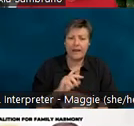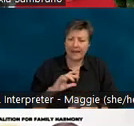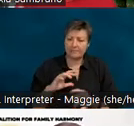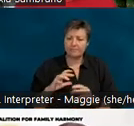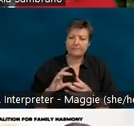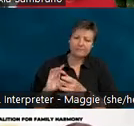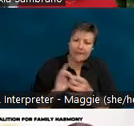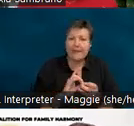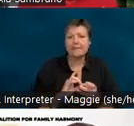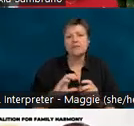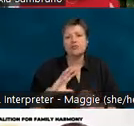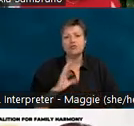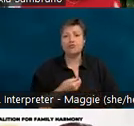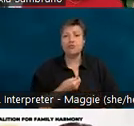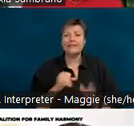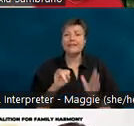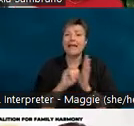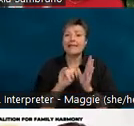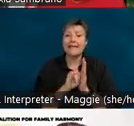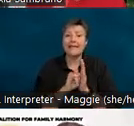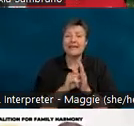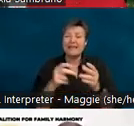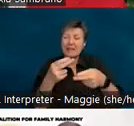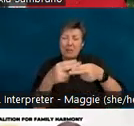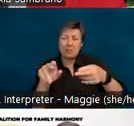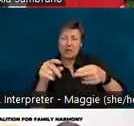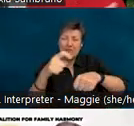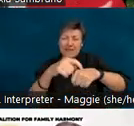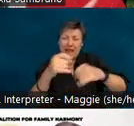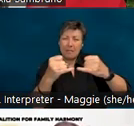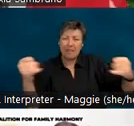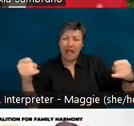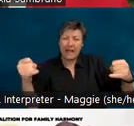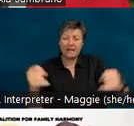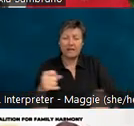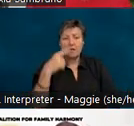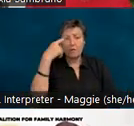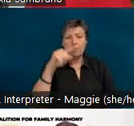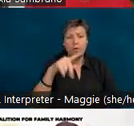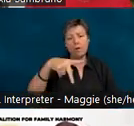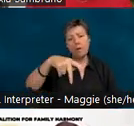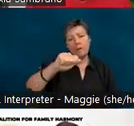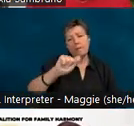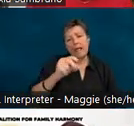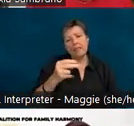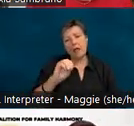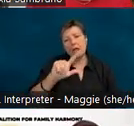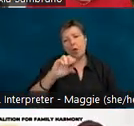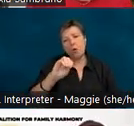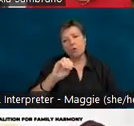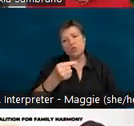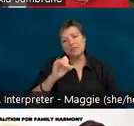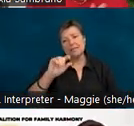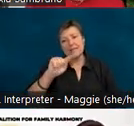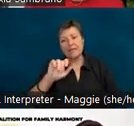us off by giving a brief timeline of the pathologization and medicalization of trans